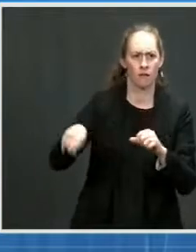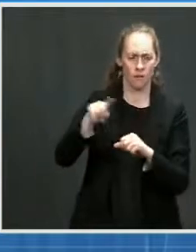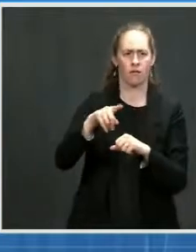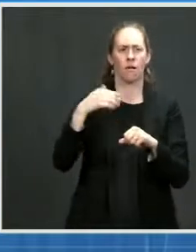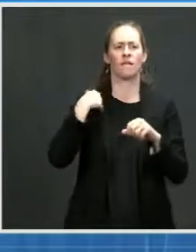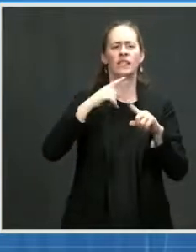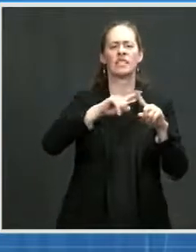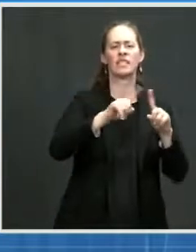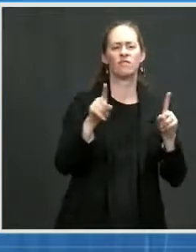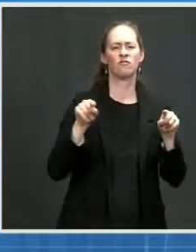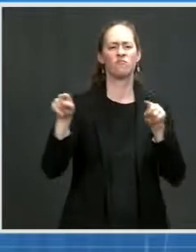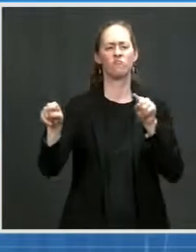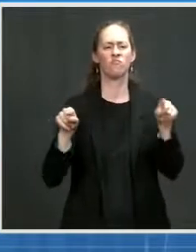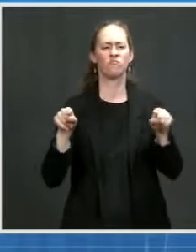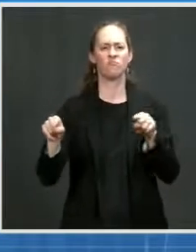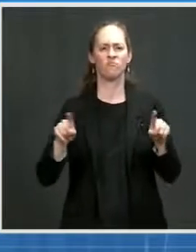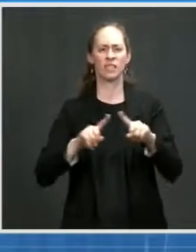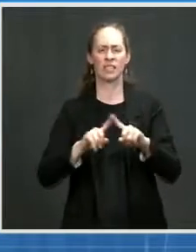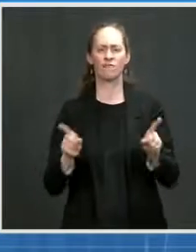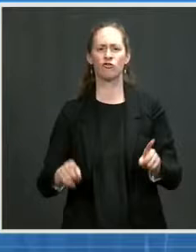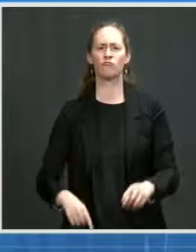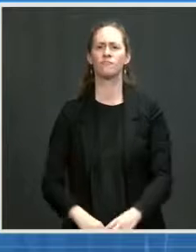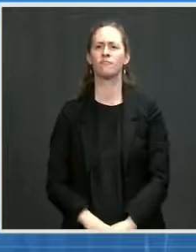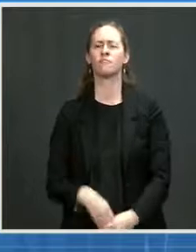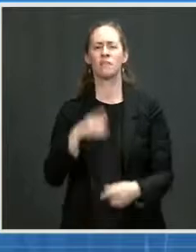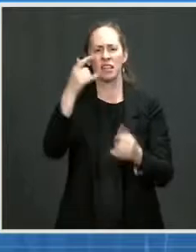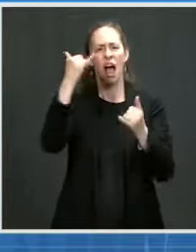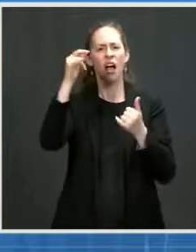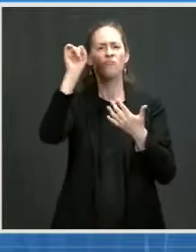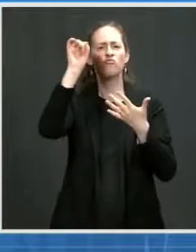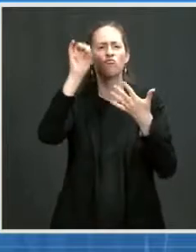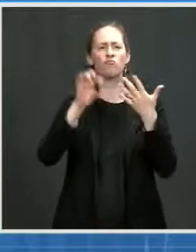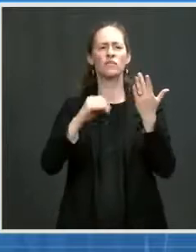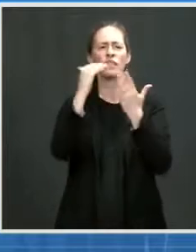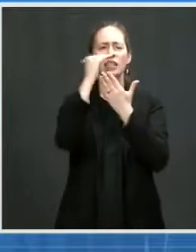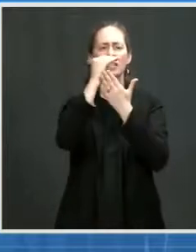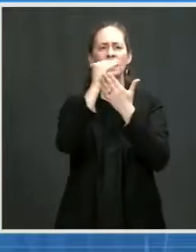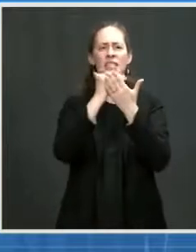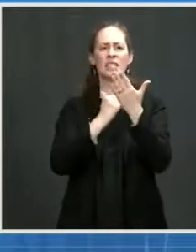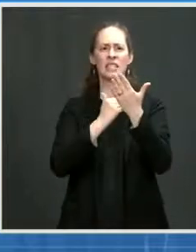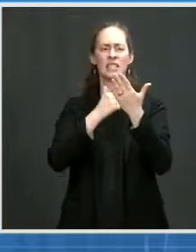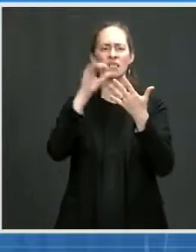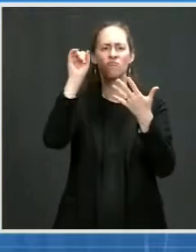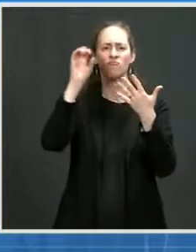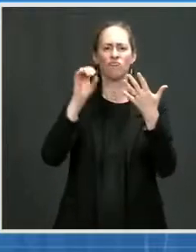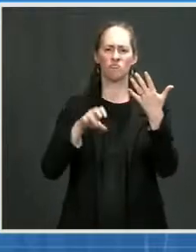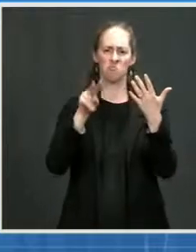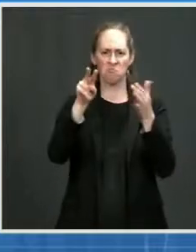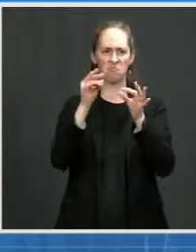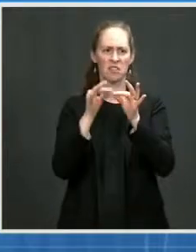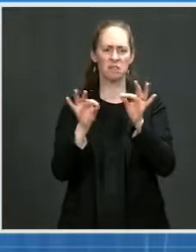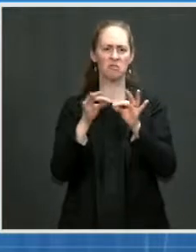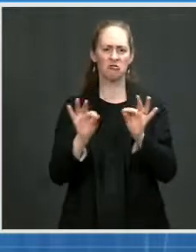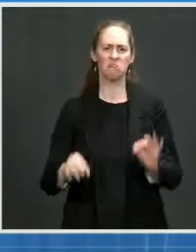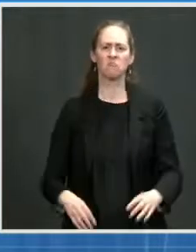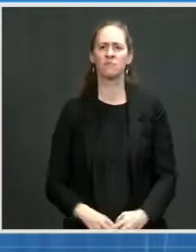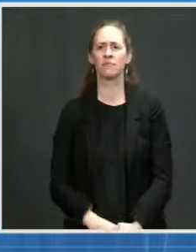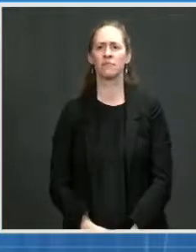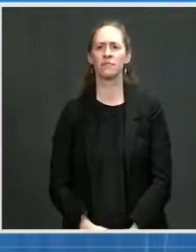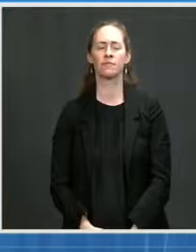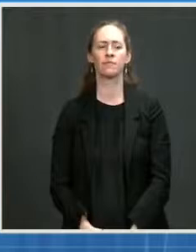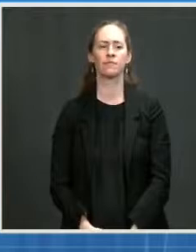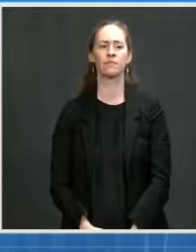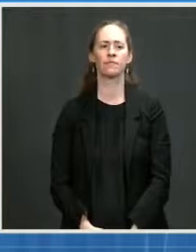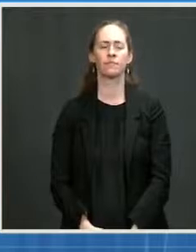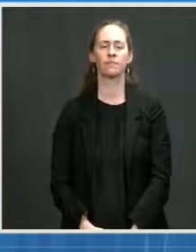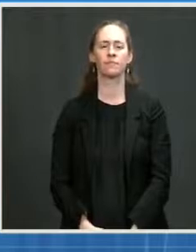antibodies, active 3 on monoclonal antibodies together with other therapies, active 4 with antithrombotics, and active 5,